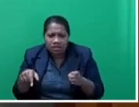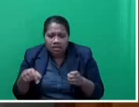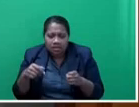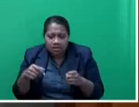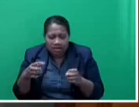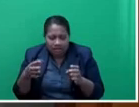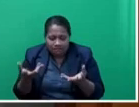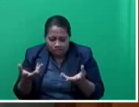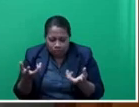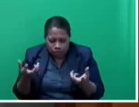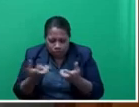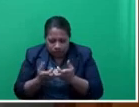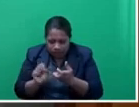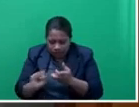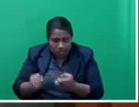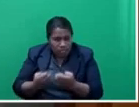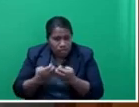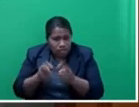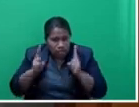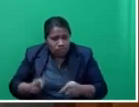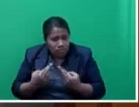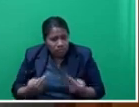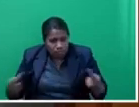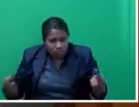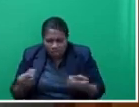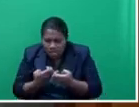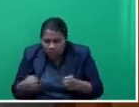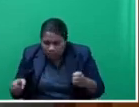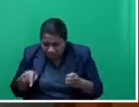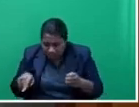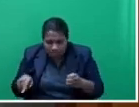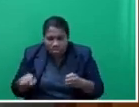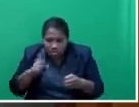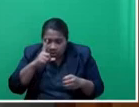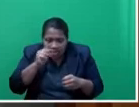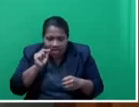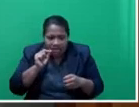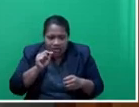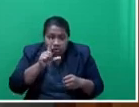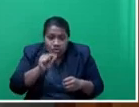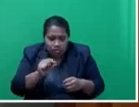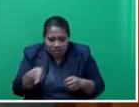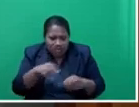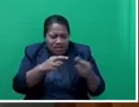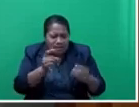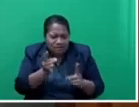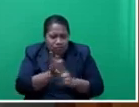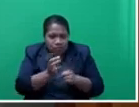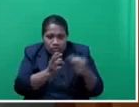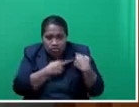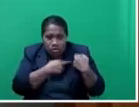human resources, equipments, to be able to carry out that important role of evaluating